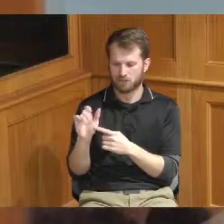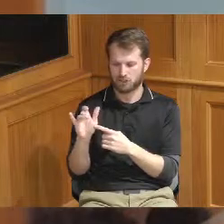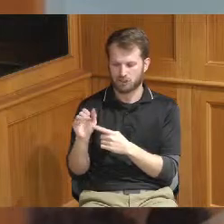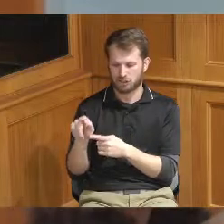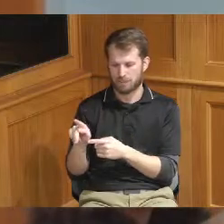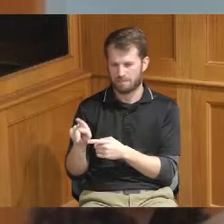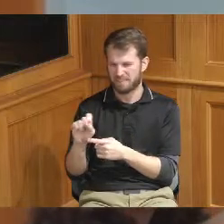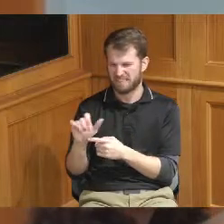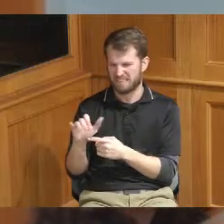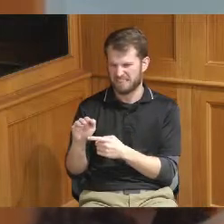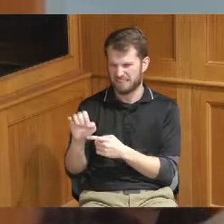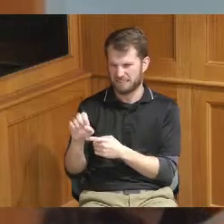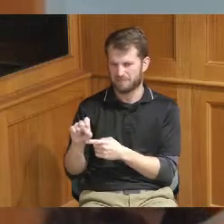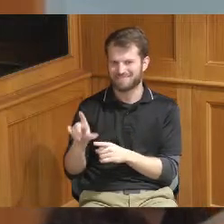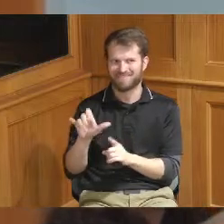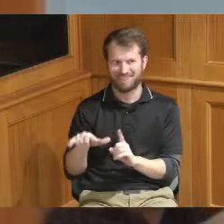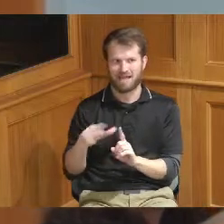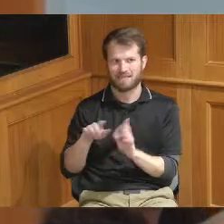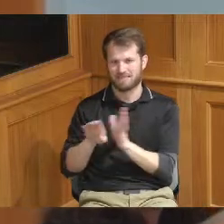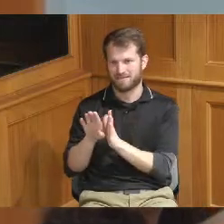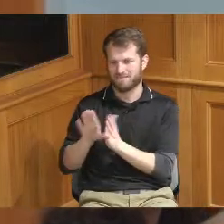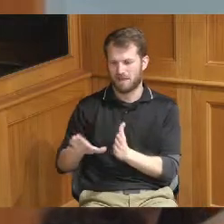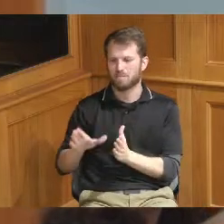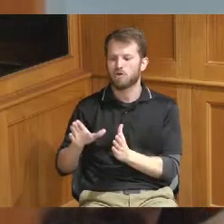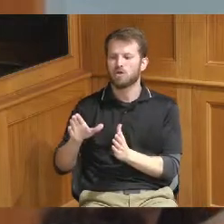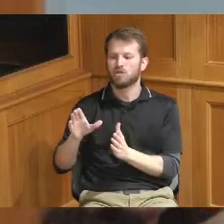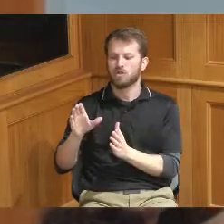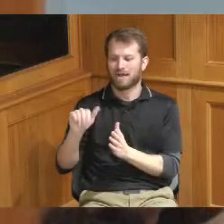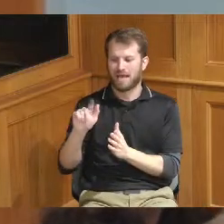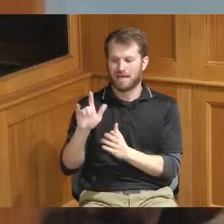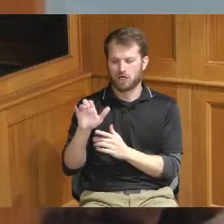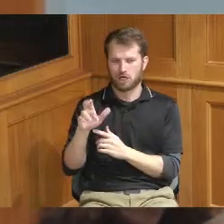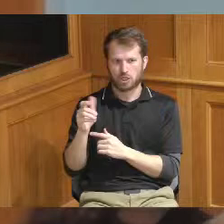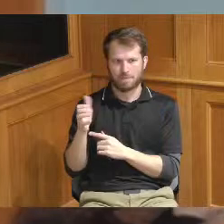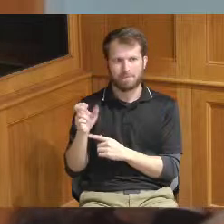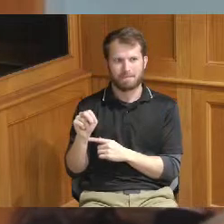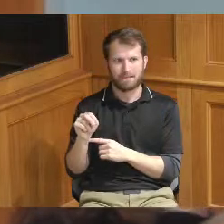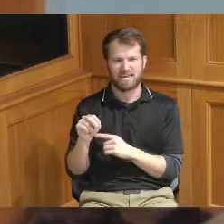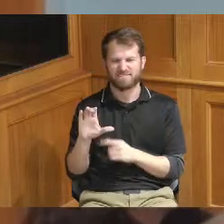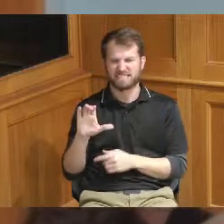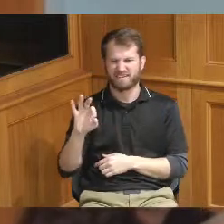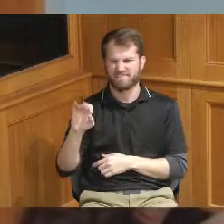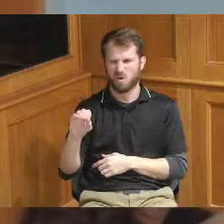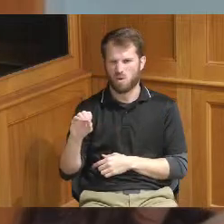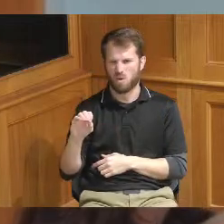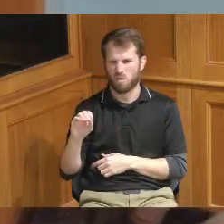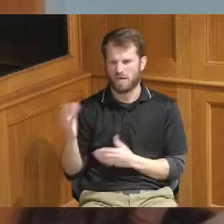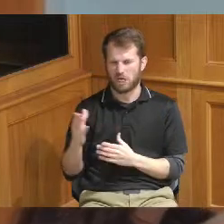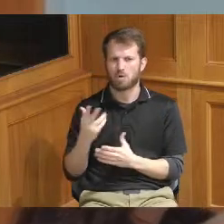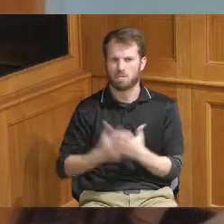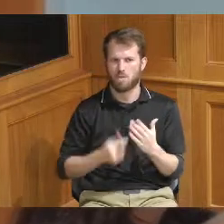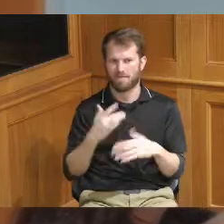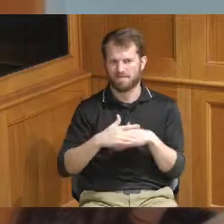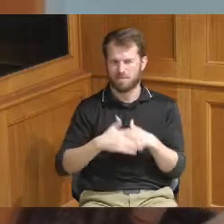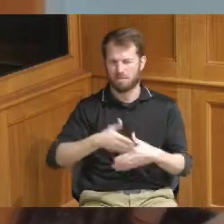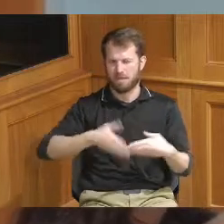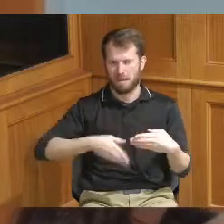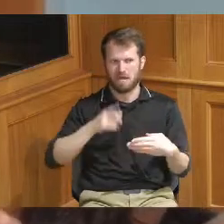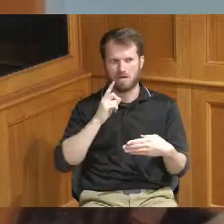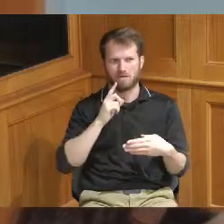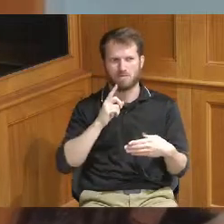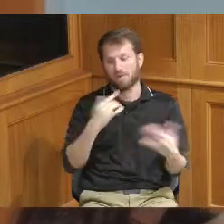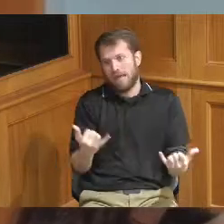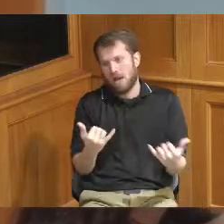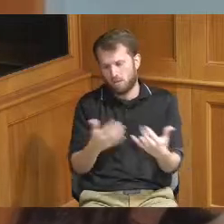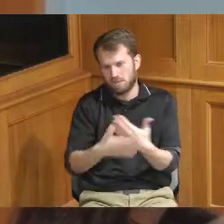developer. And with me today is John Wendt, who is a CFO with Ackerman. We will both be available for questions now